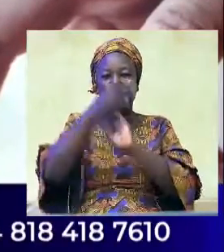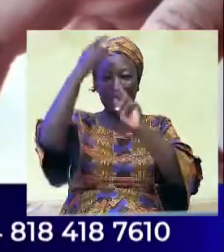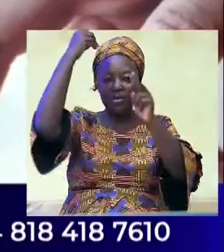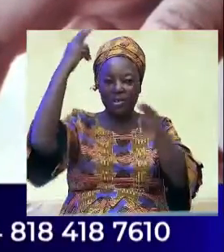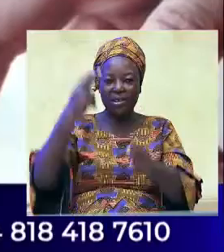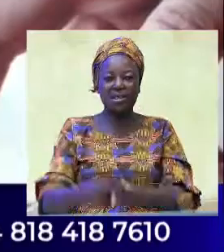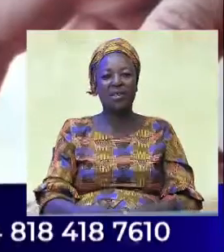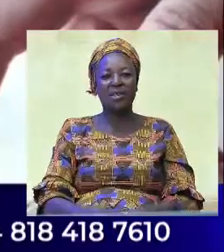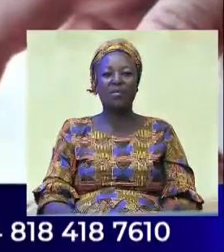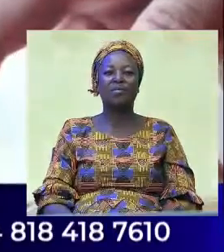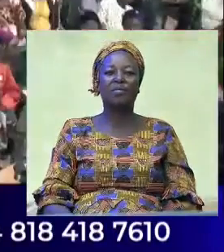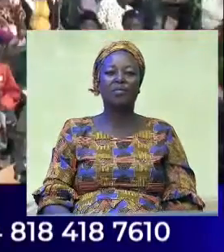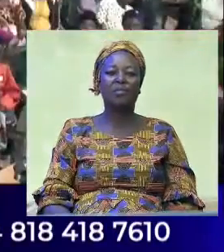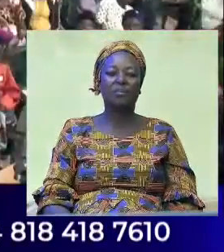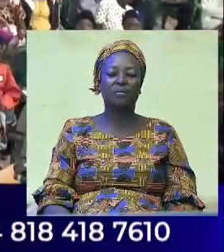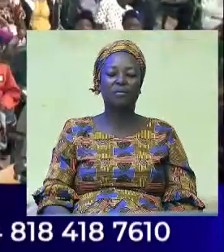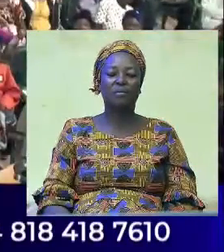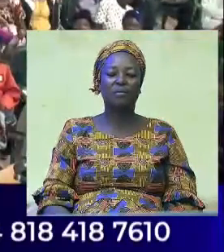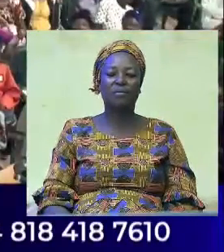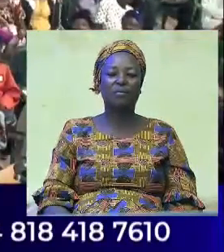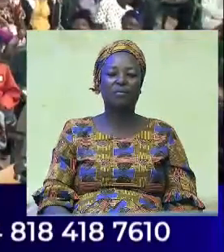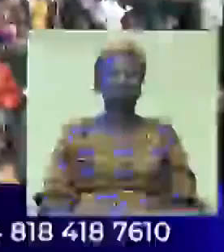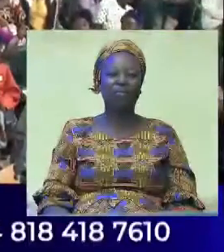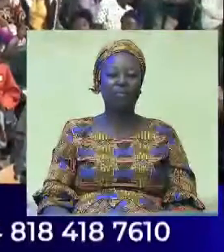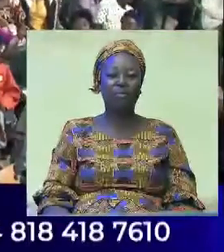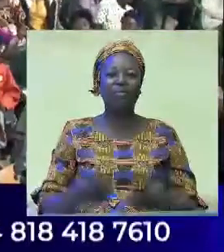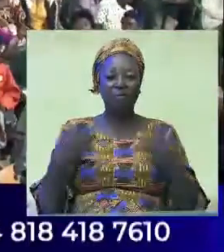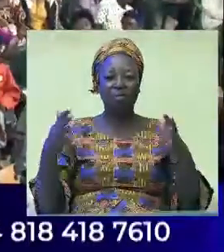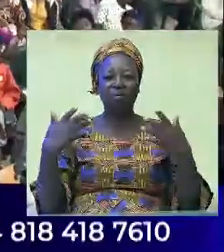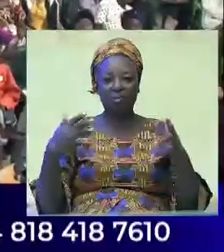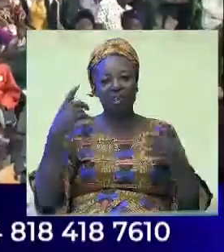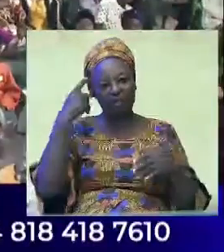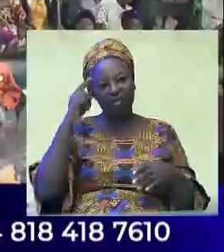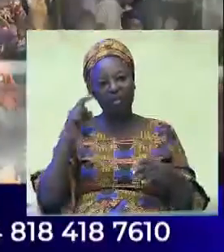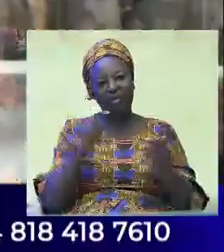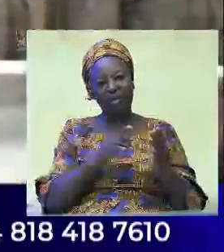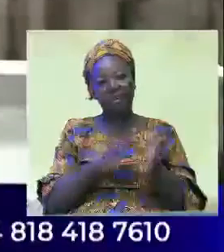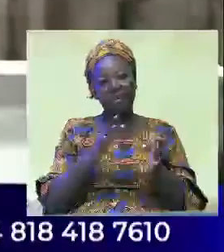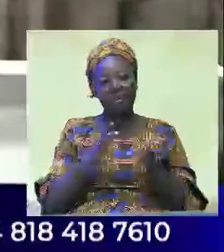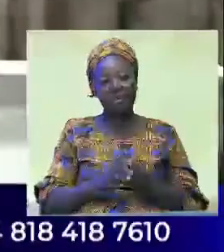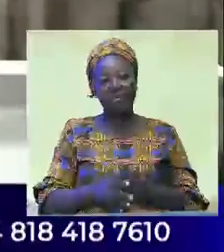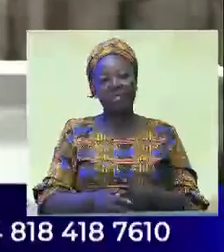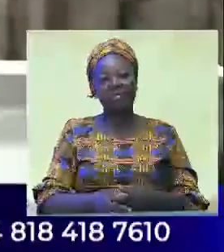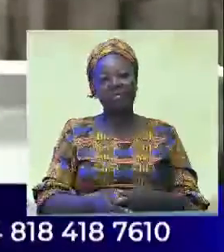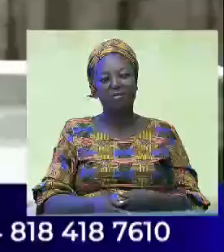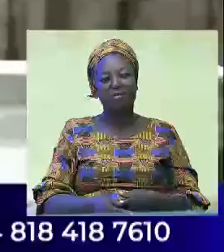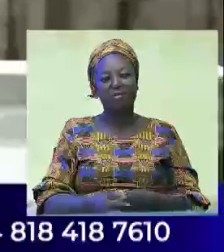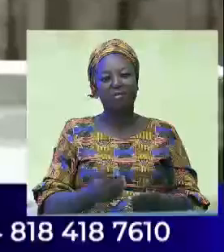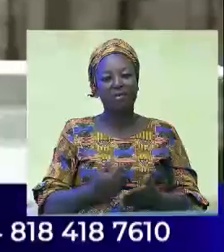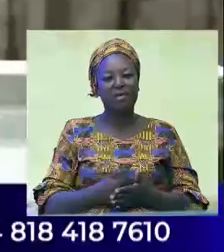In Jesus' name, amen. Put your hands together for Jesus.